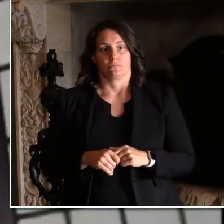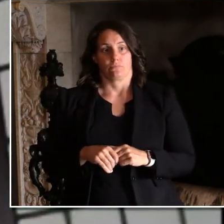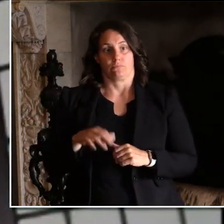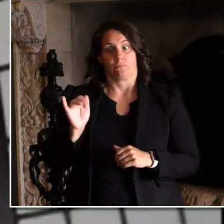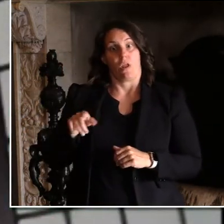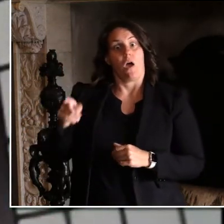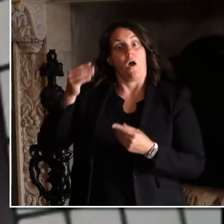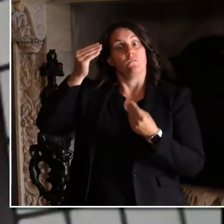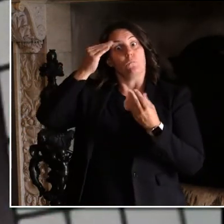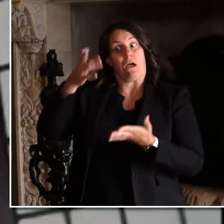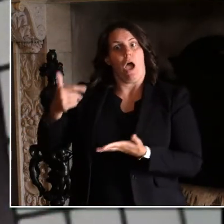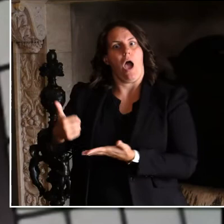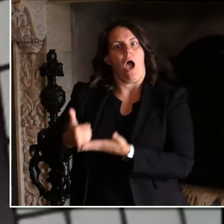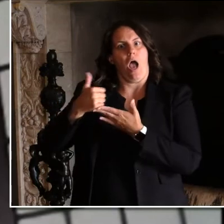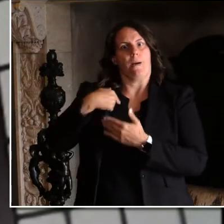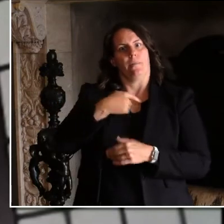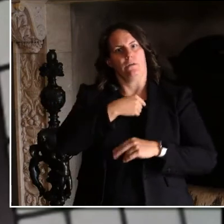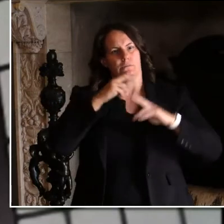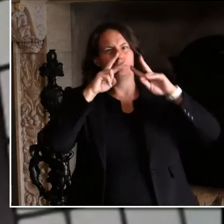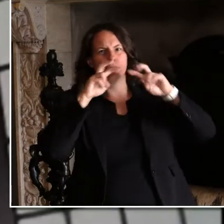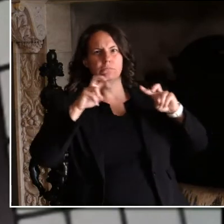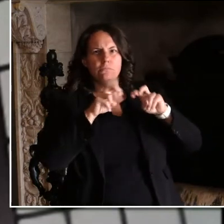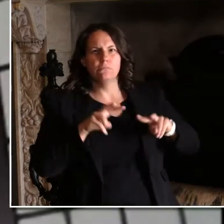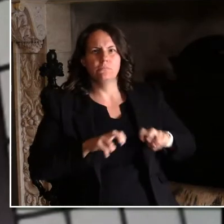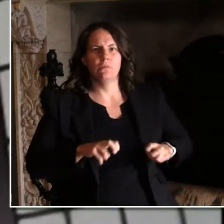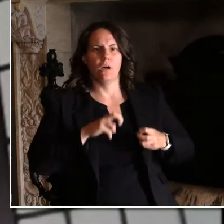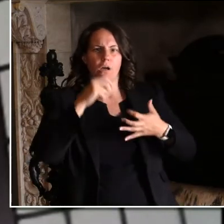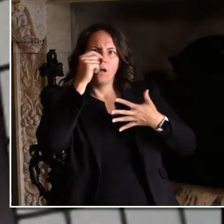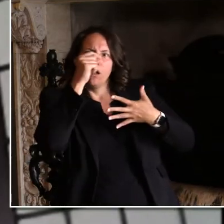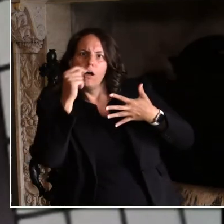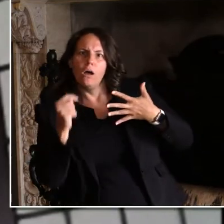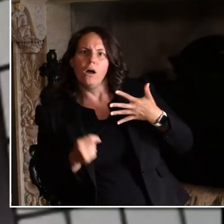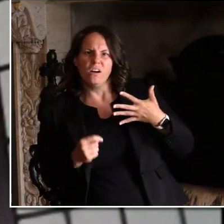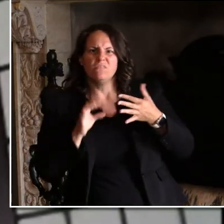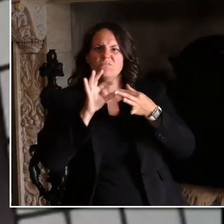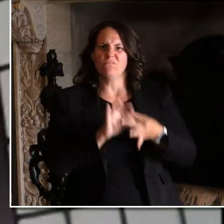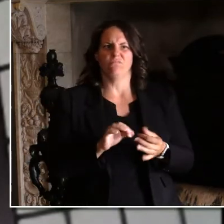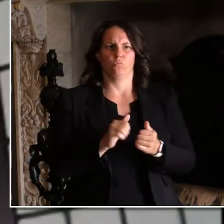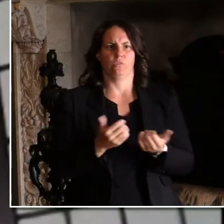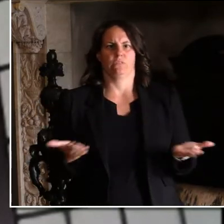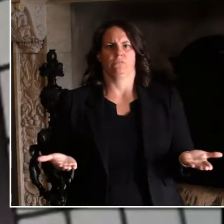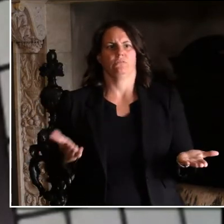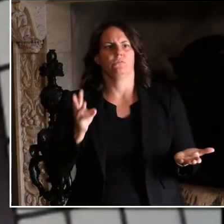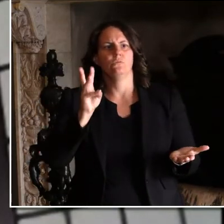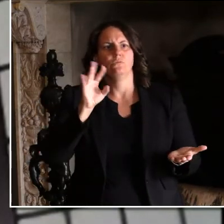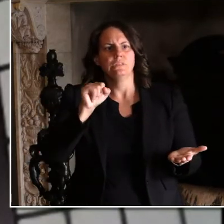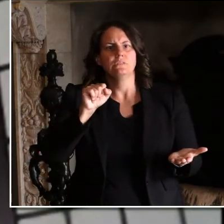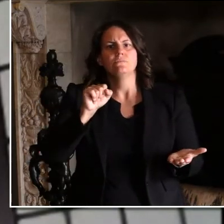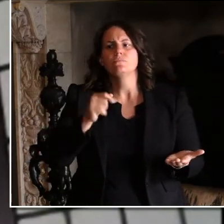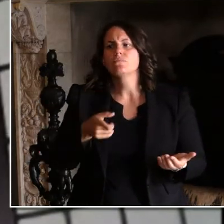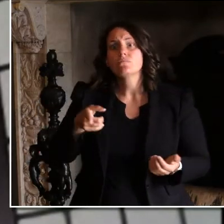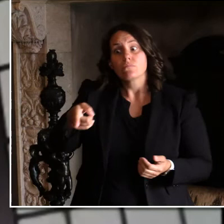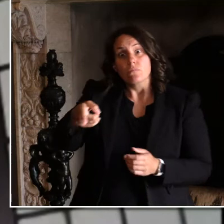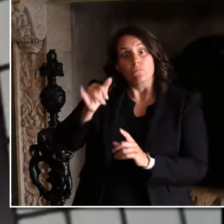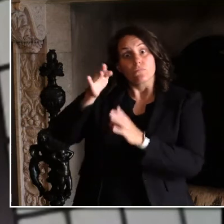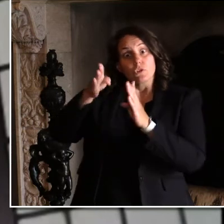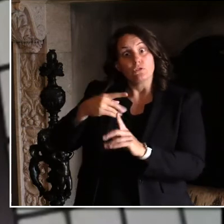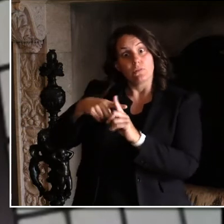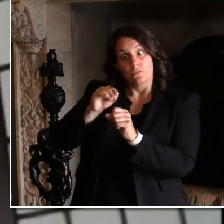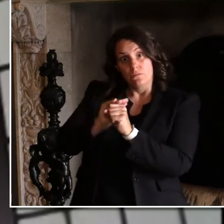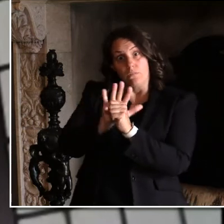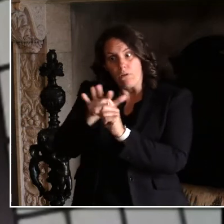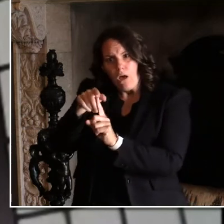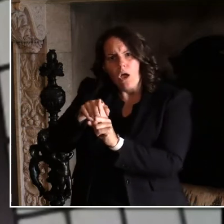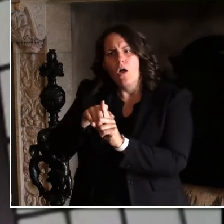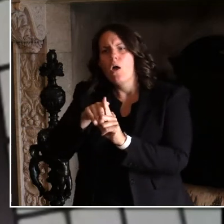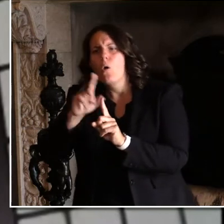whether your current symptoms, what current symptoms you have, and the date that they started. After these questions, COVID